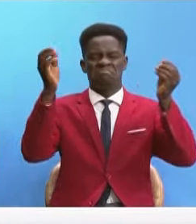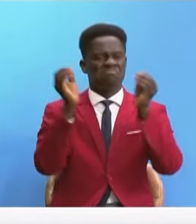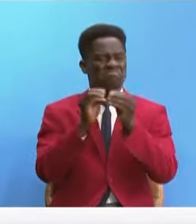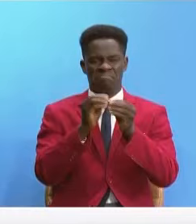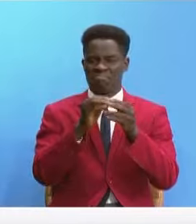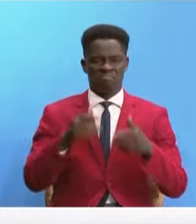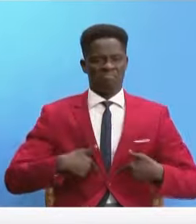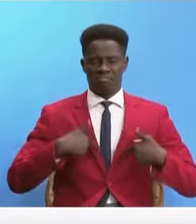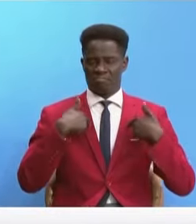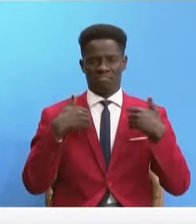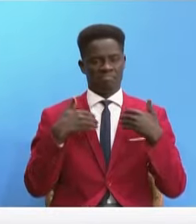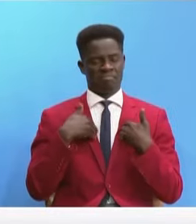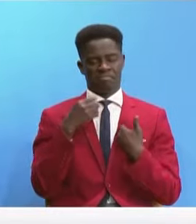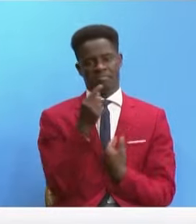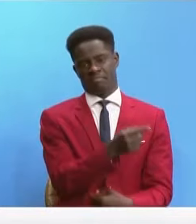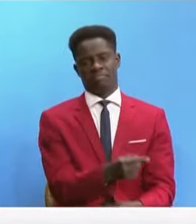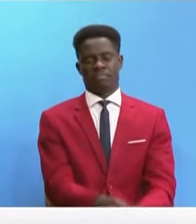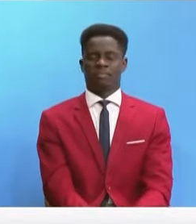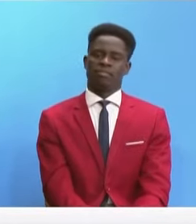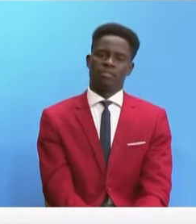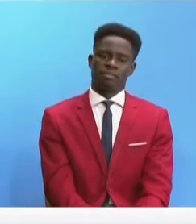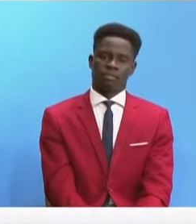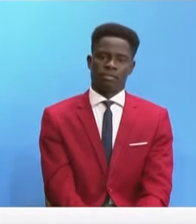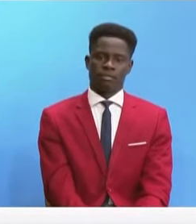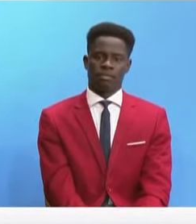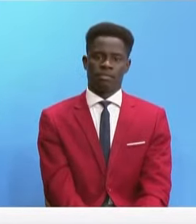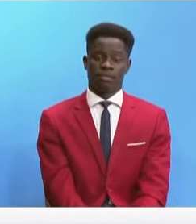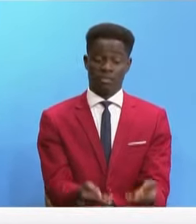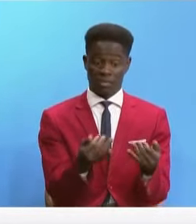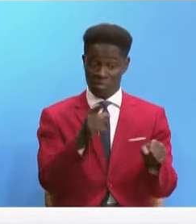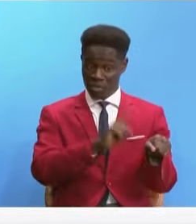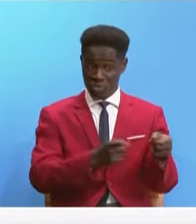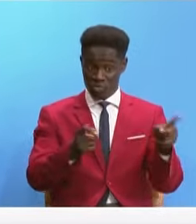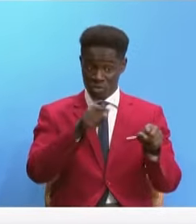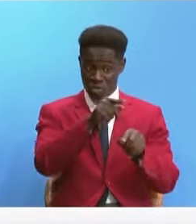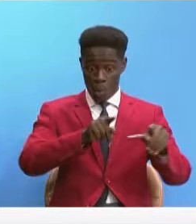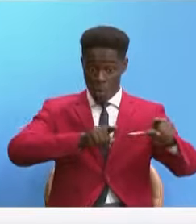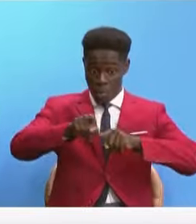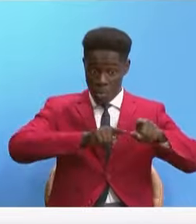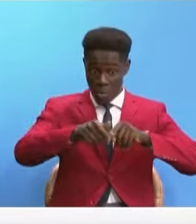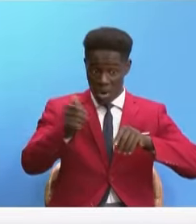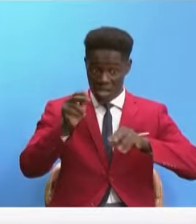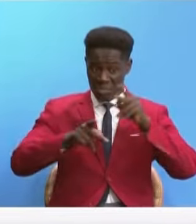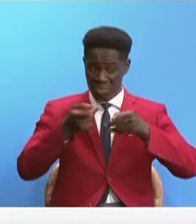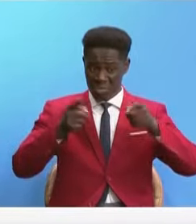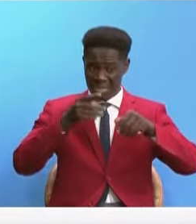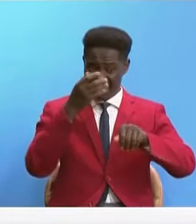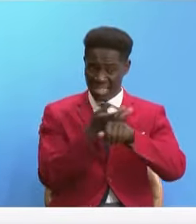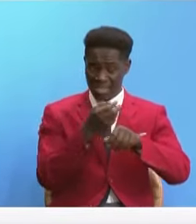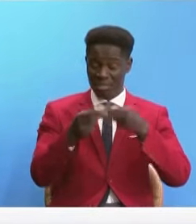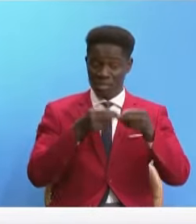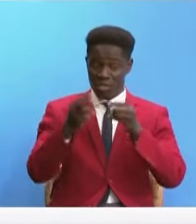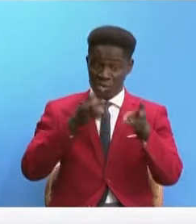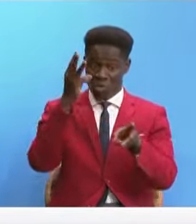tell you is, at a time when you are competing with others, work extremely hard, because the world